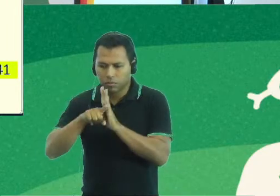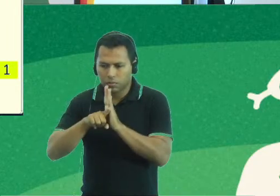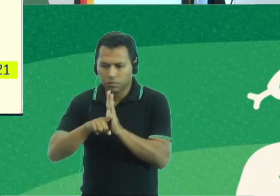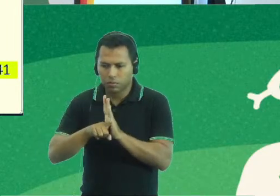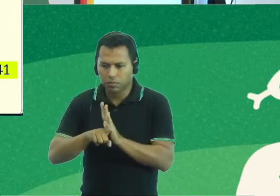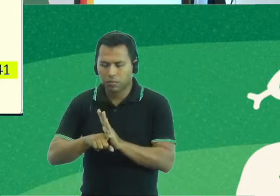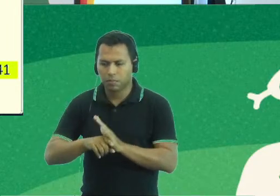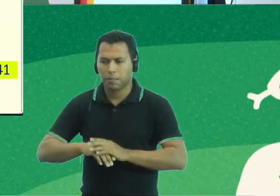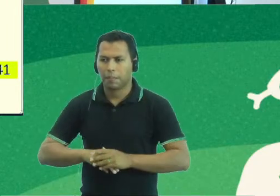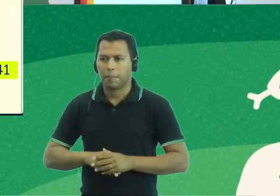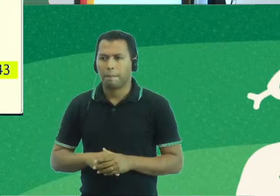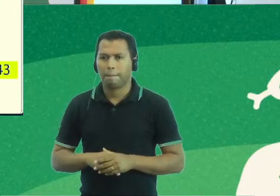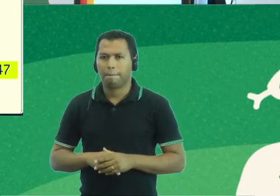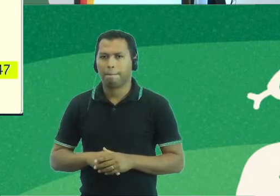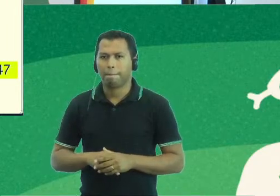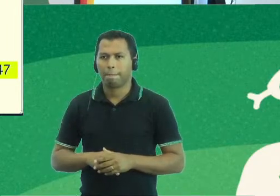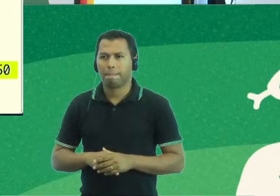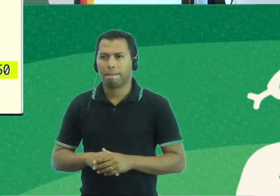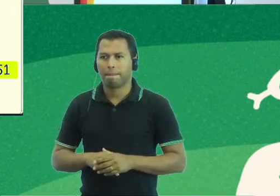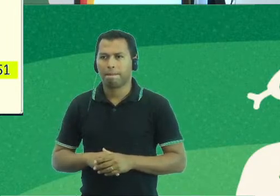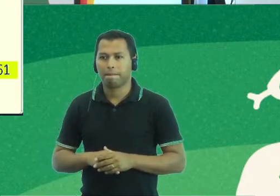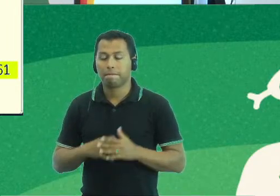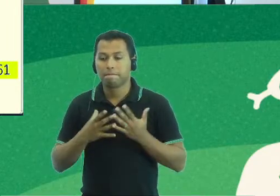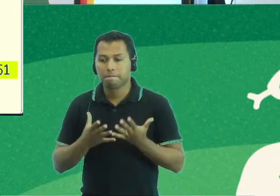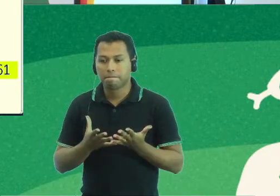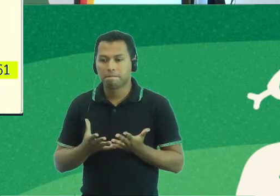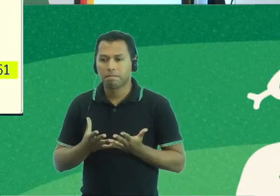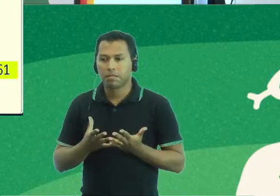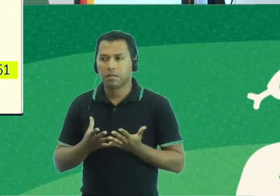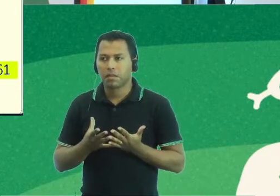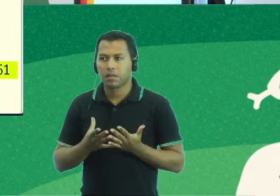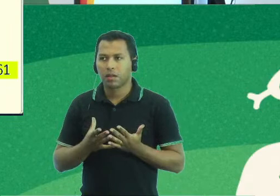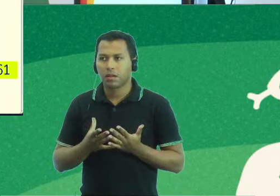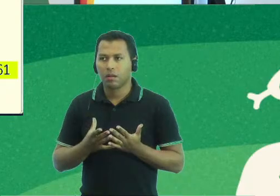So over here, it's going iss.send email.